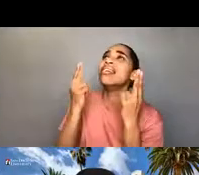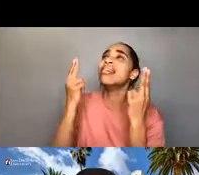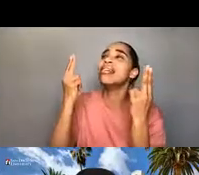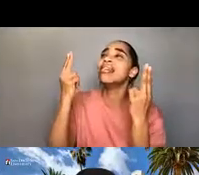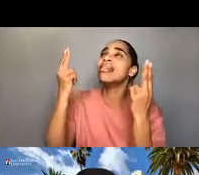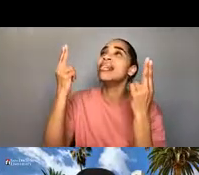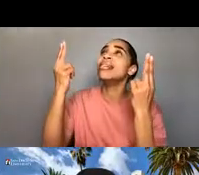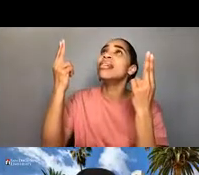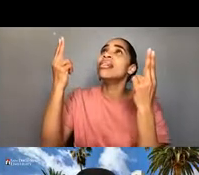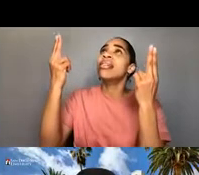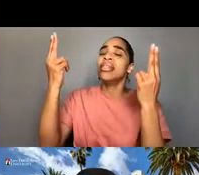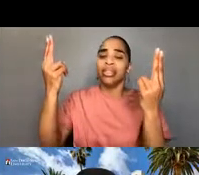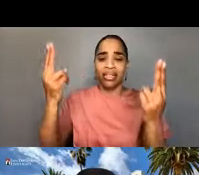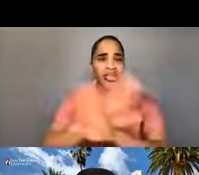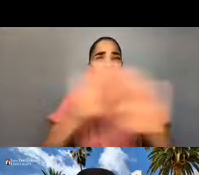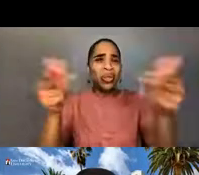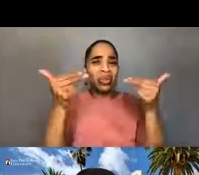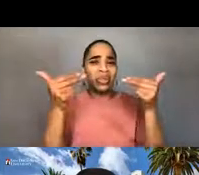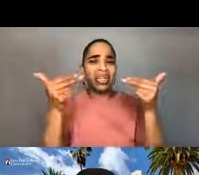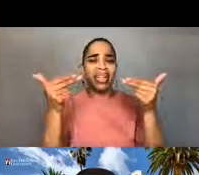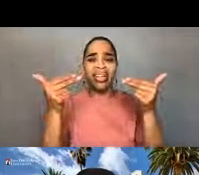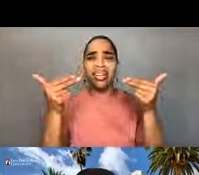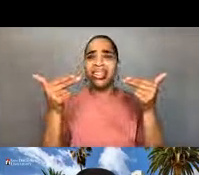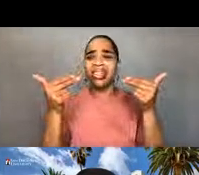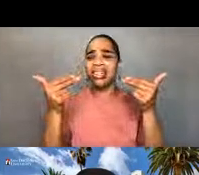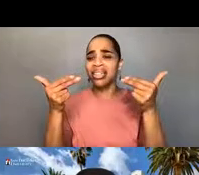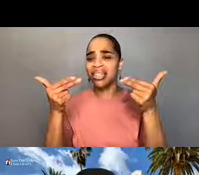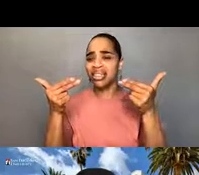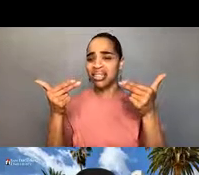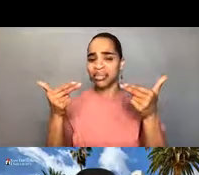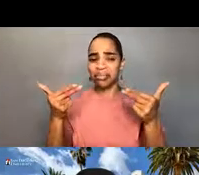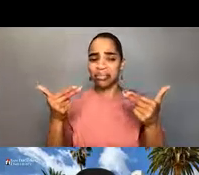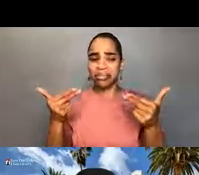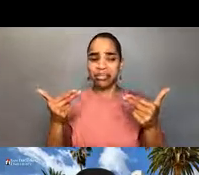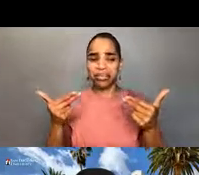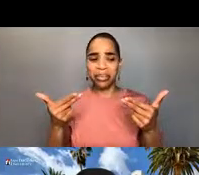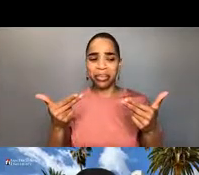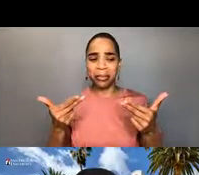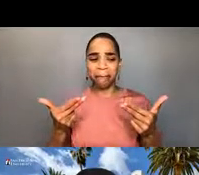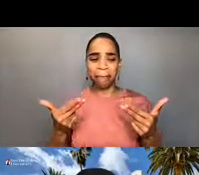Don't shoot.